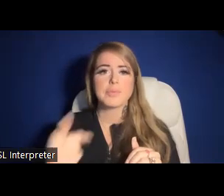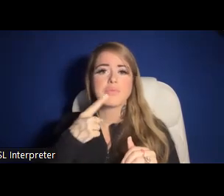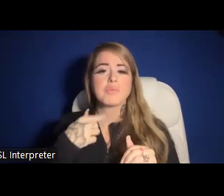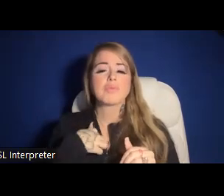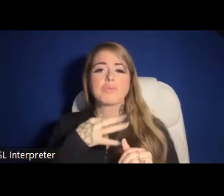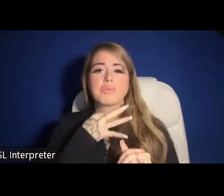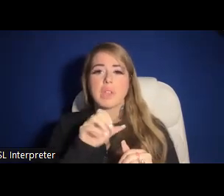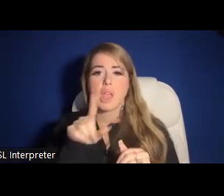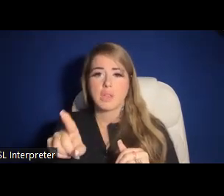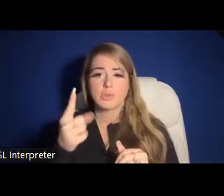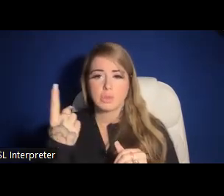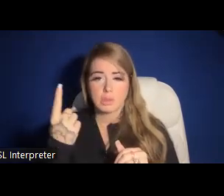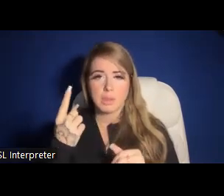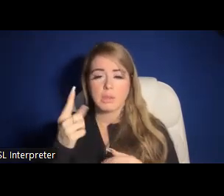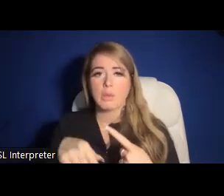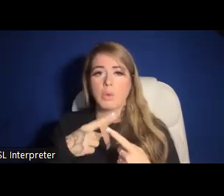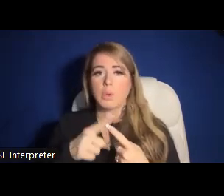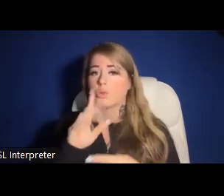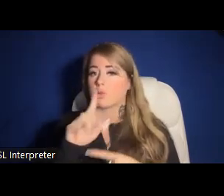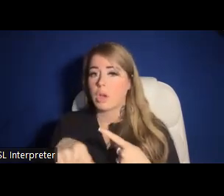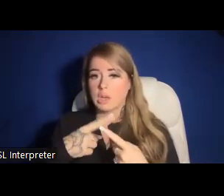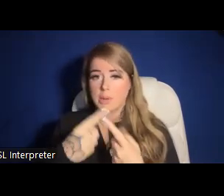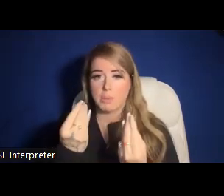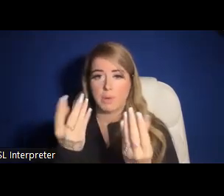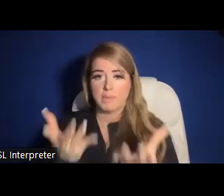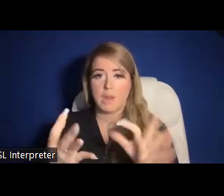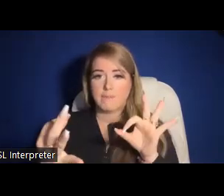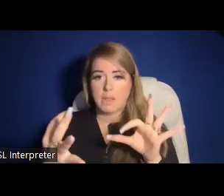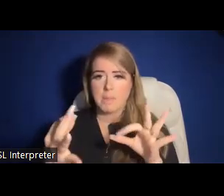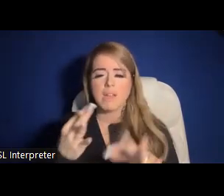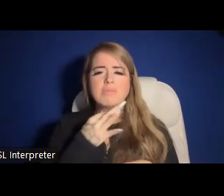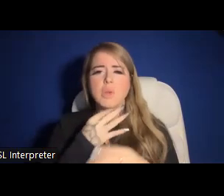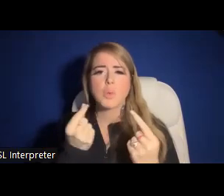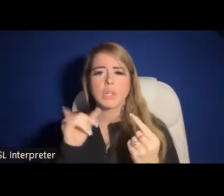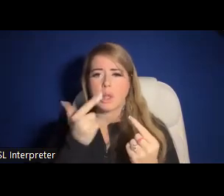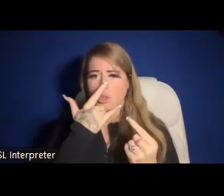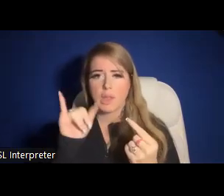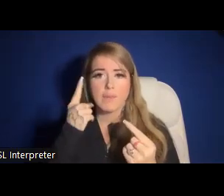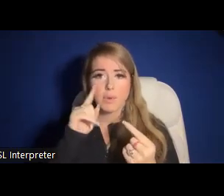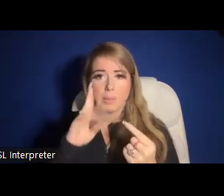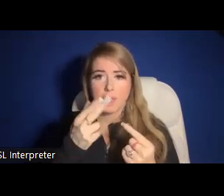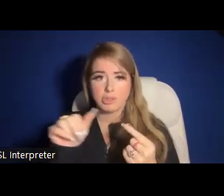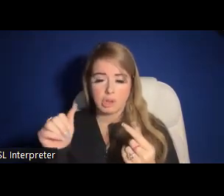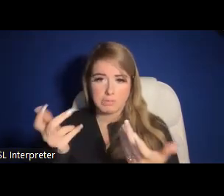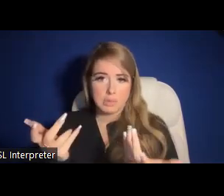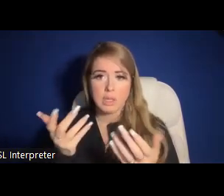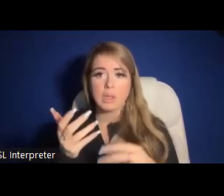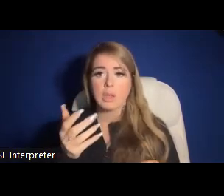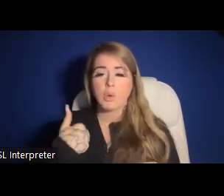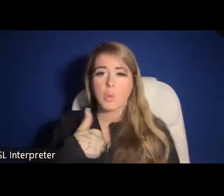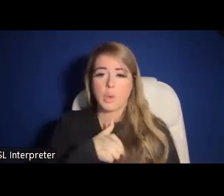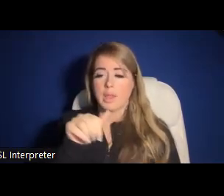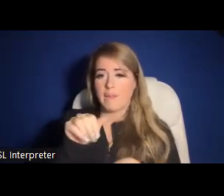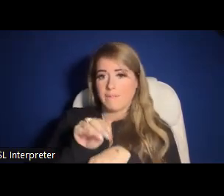quick question, right quick. When it talks about providing our feedback, what does that look like to the BHA? So maybe us advisory council